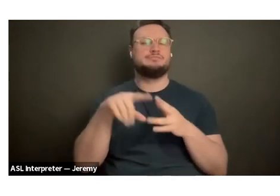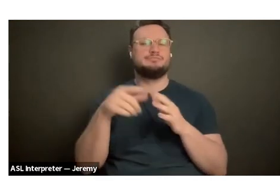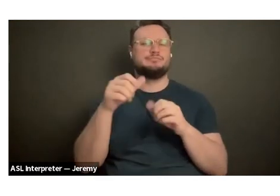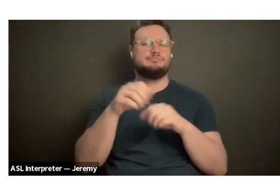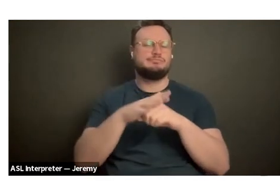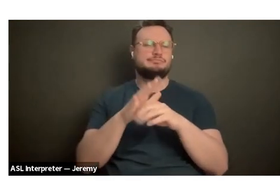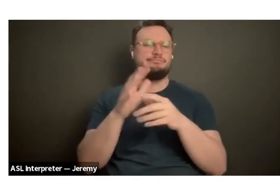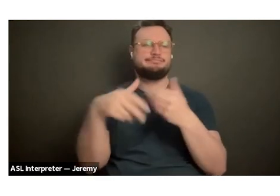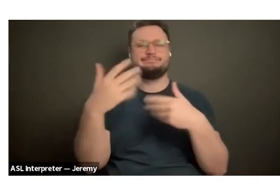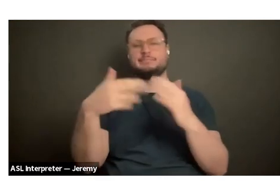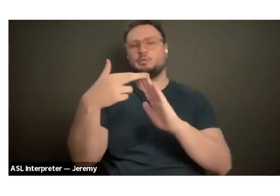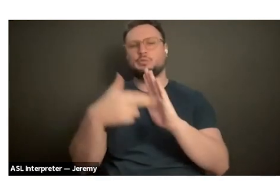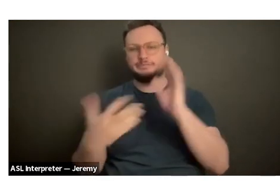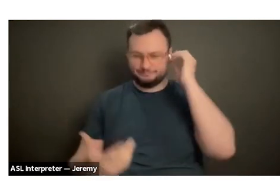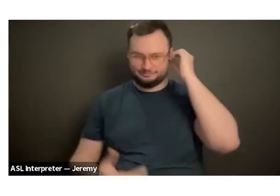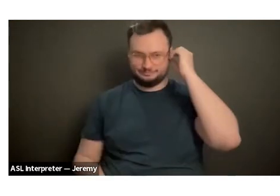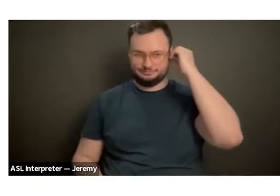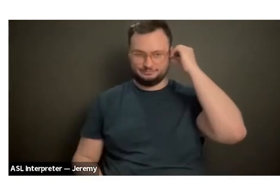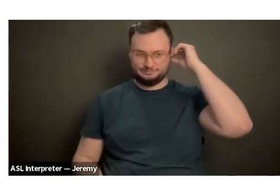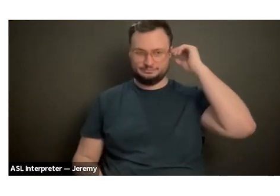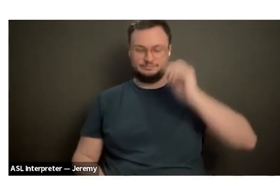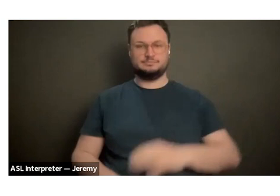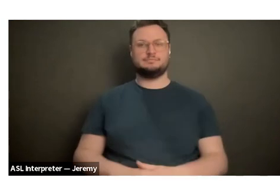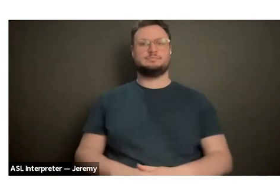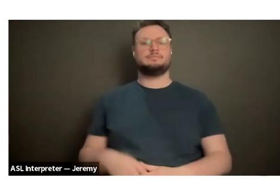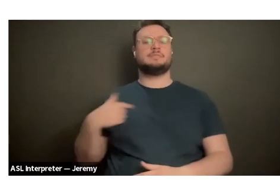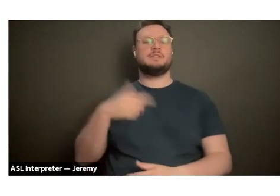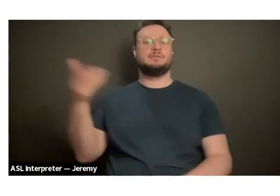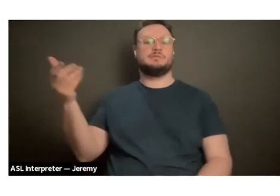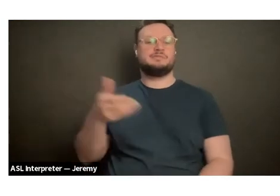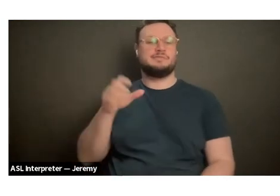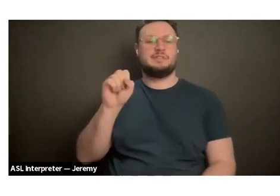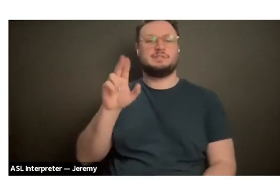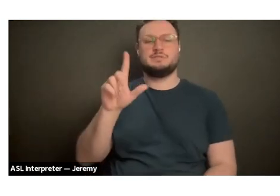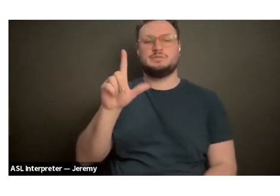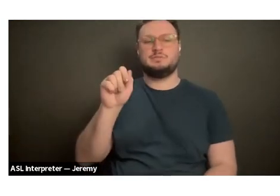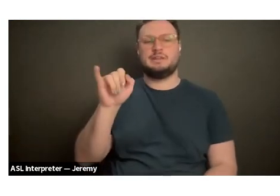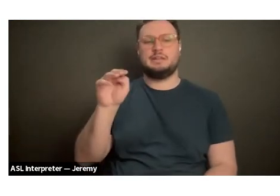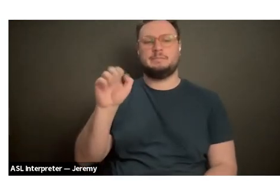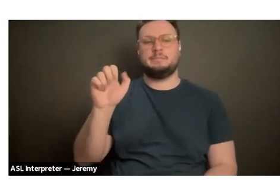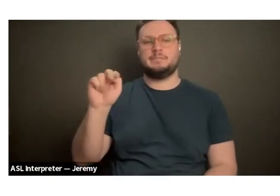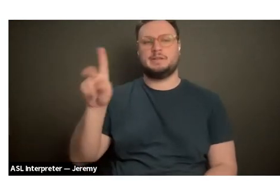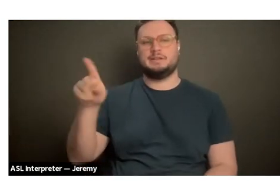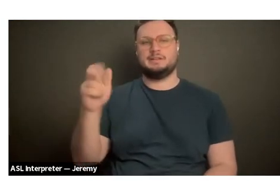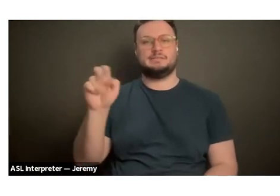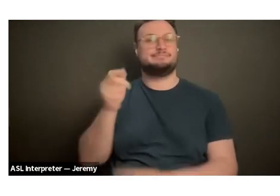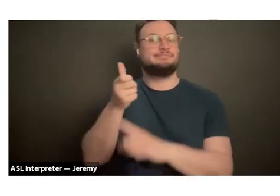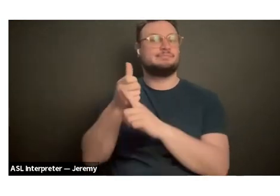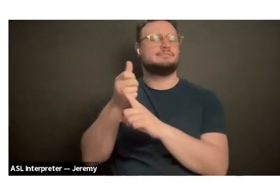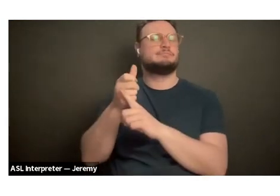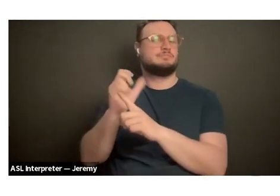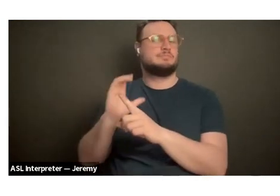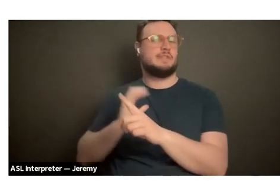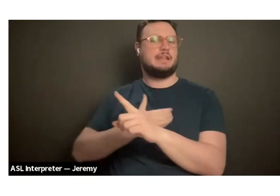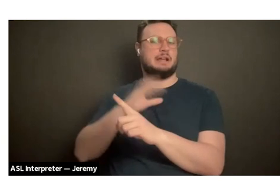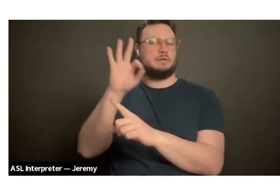housekeeping. First, we're so excited to welcome Sulaiman Khan. Thank you so much for being here. Sulaiman is one of our fellows